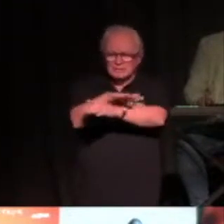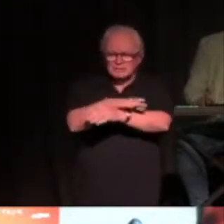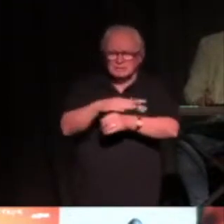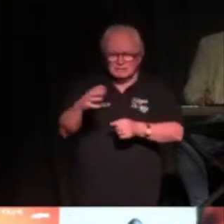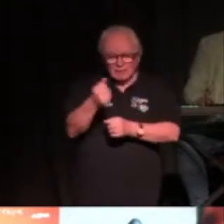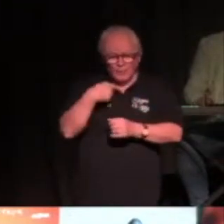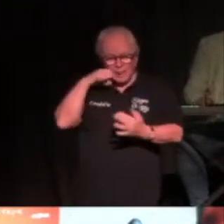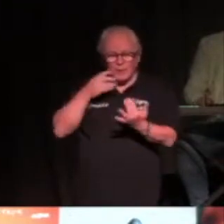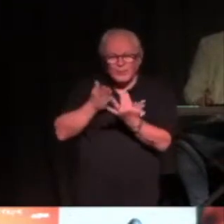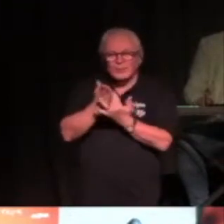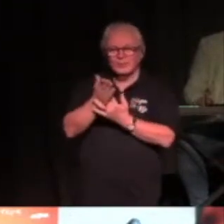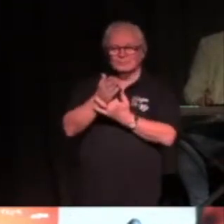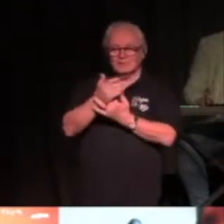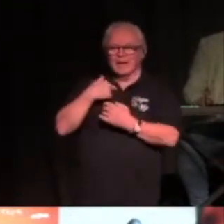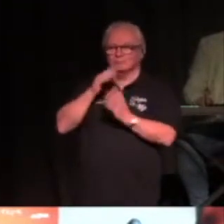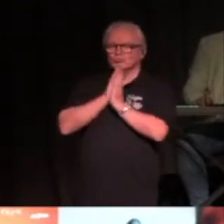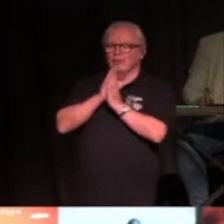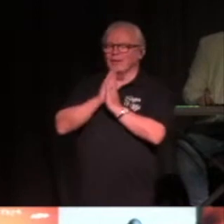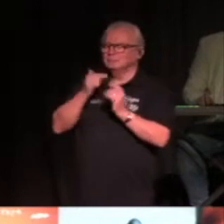And we pray, Father, that we'll be faithful.